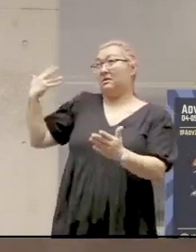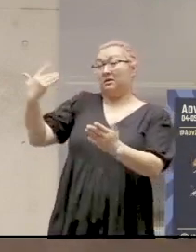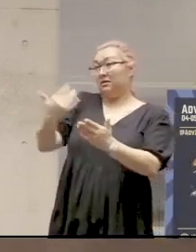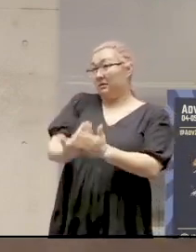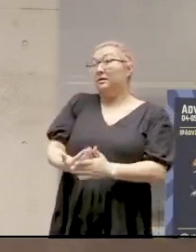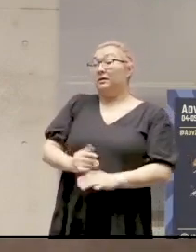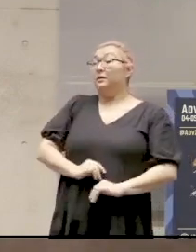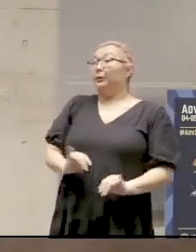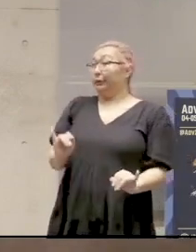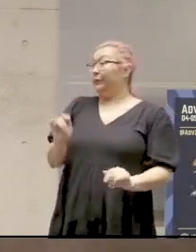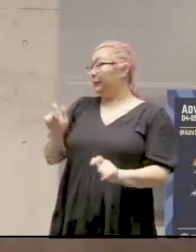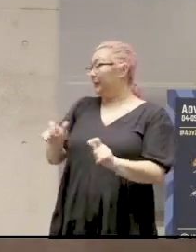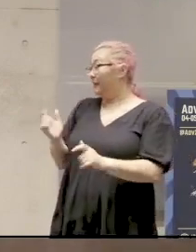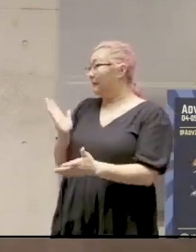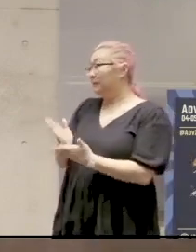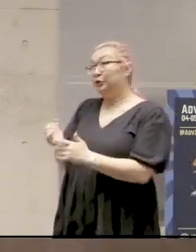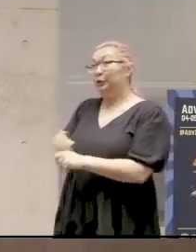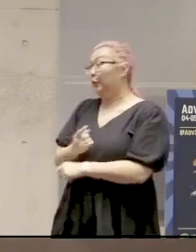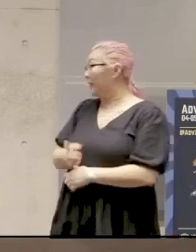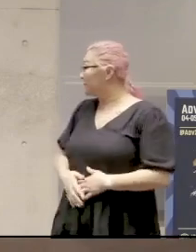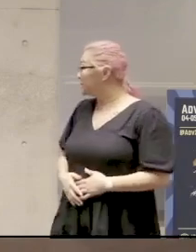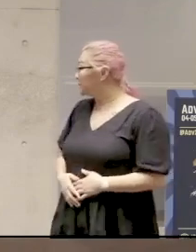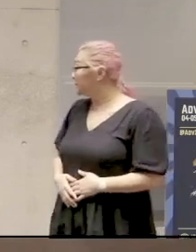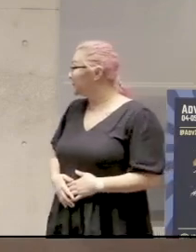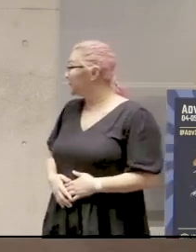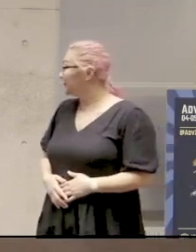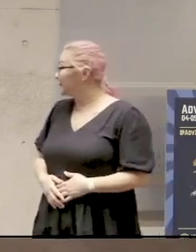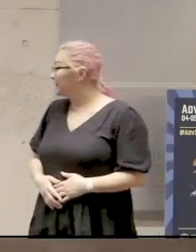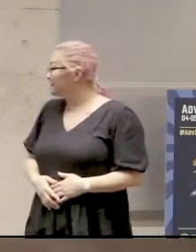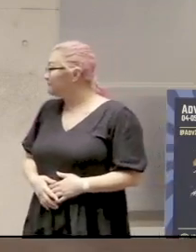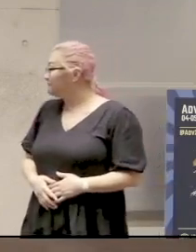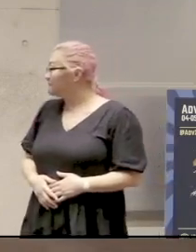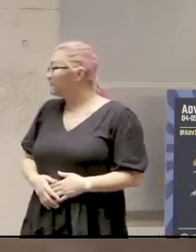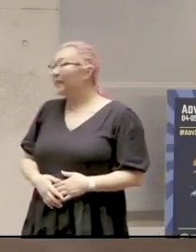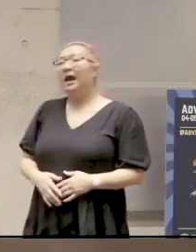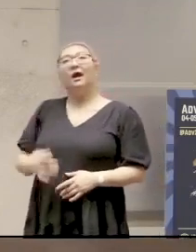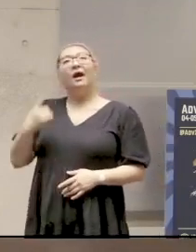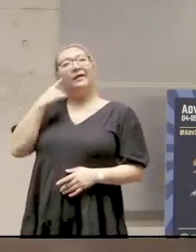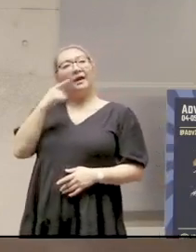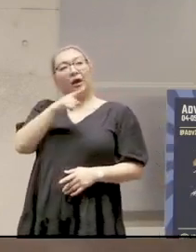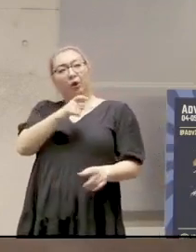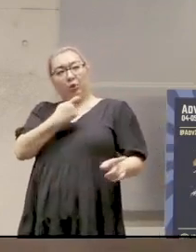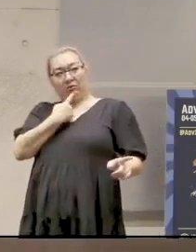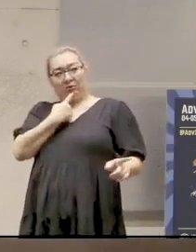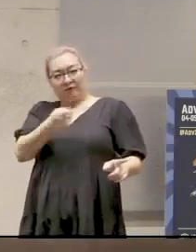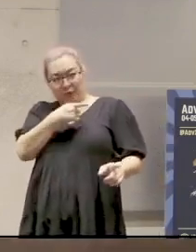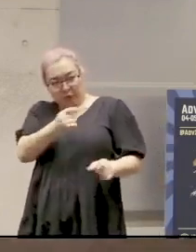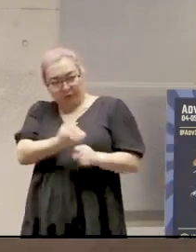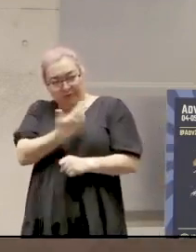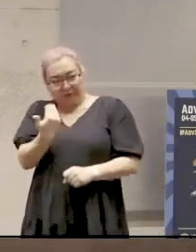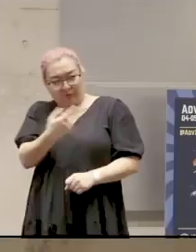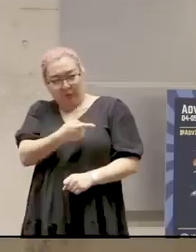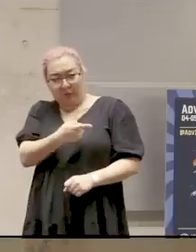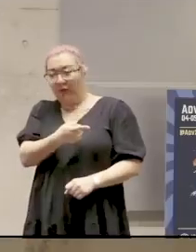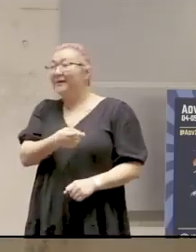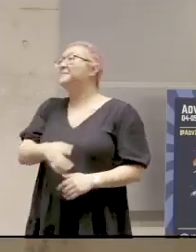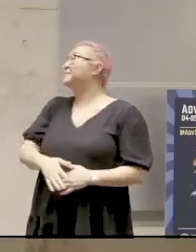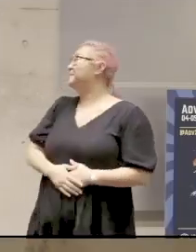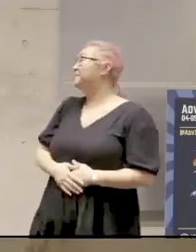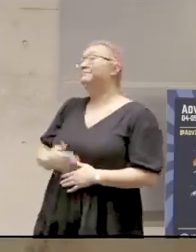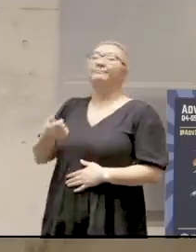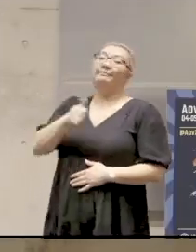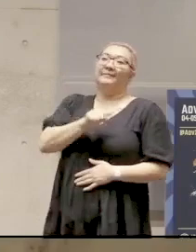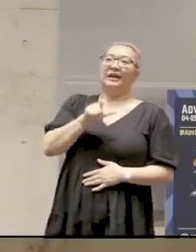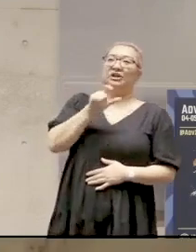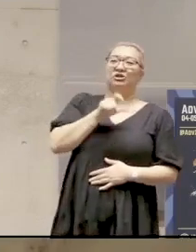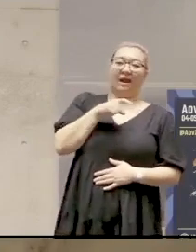my goodness. I think some people are nodding and I think confessing to doing that at this moment. Chella,